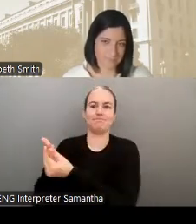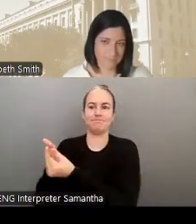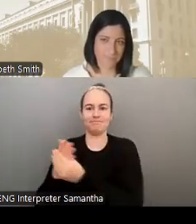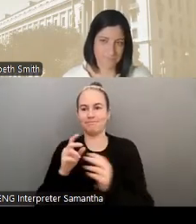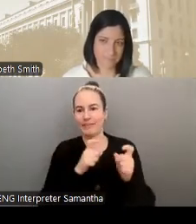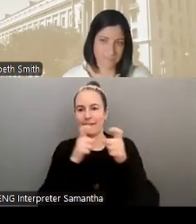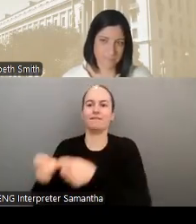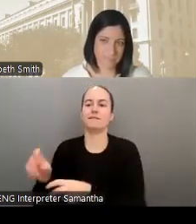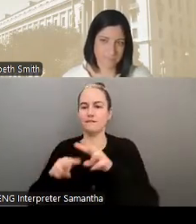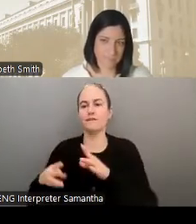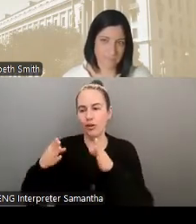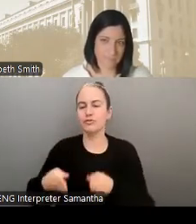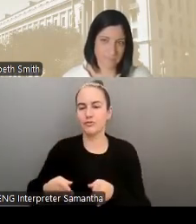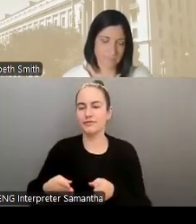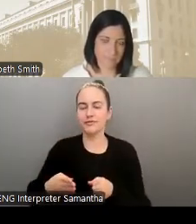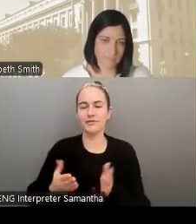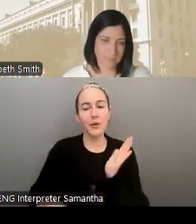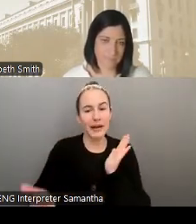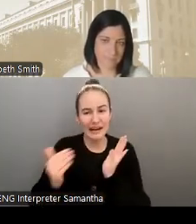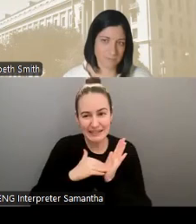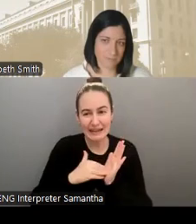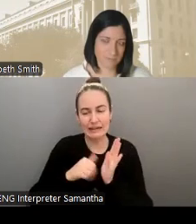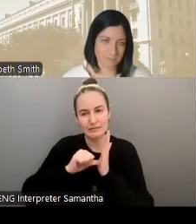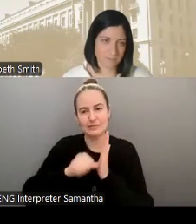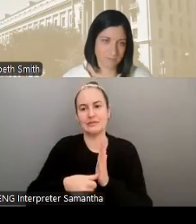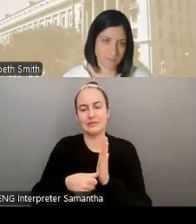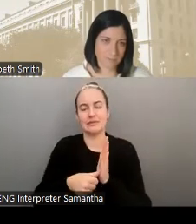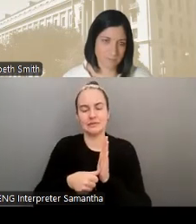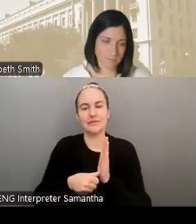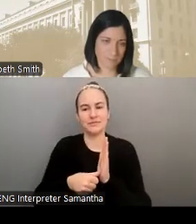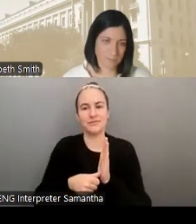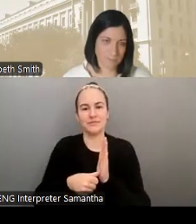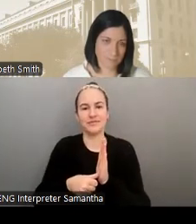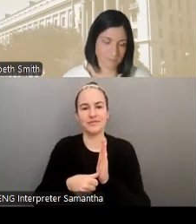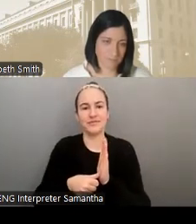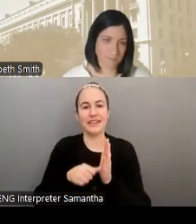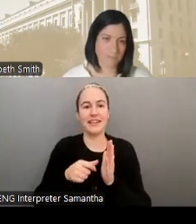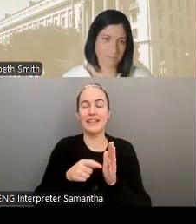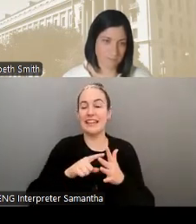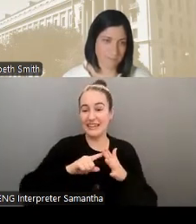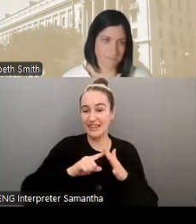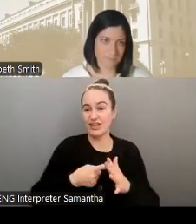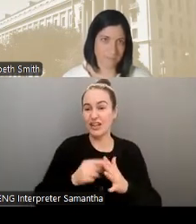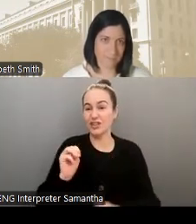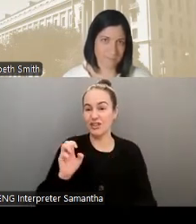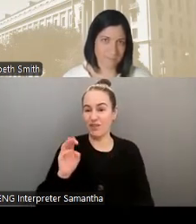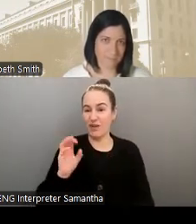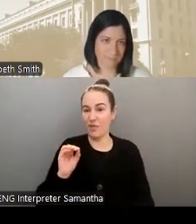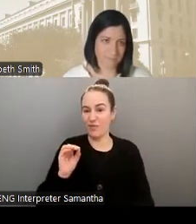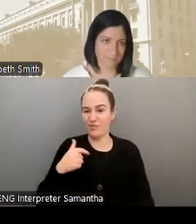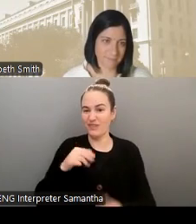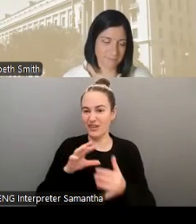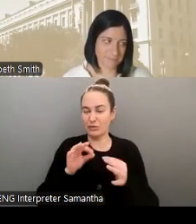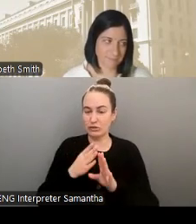review. So again, when it comes to that initiation memo that I had mentioned all the way in the beginning of this